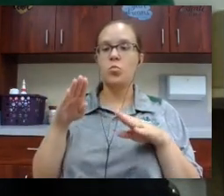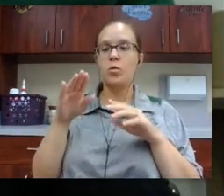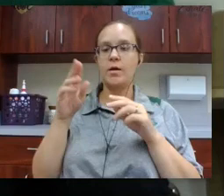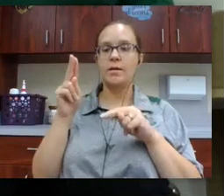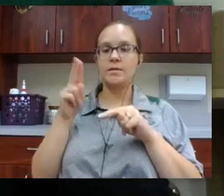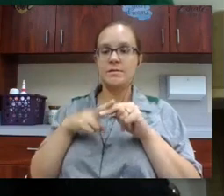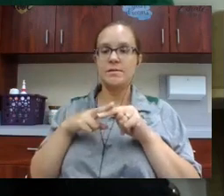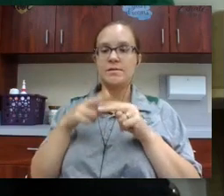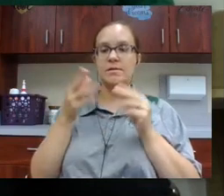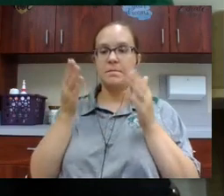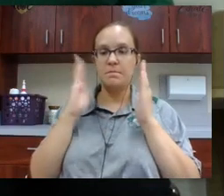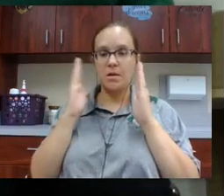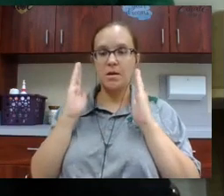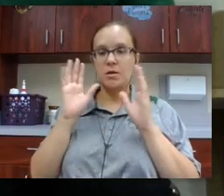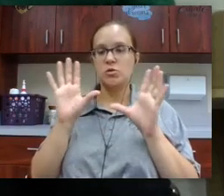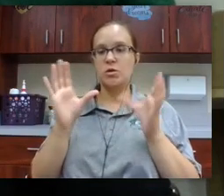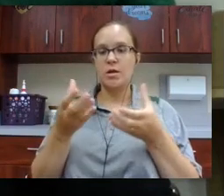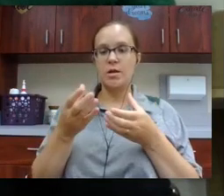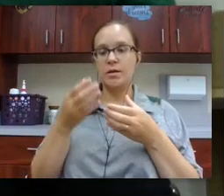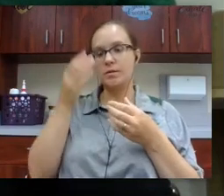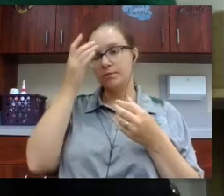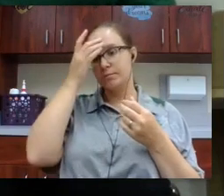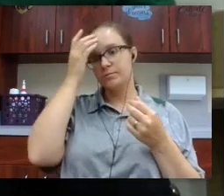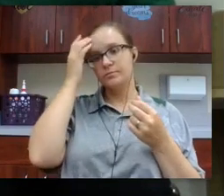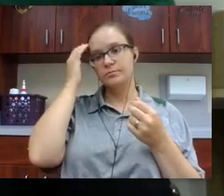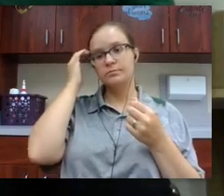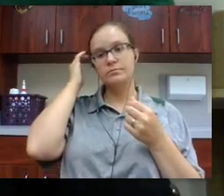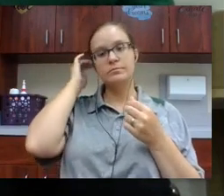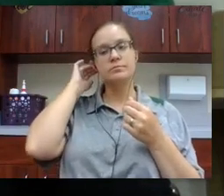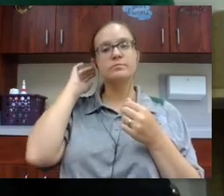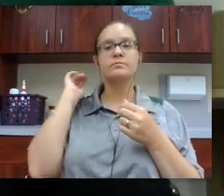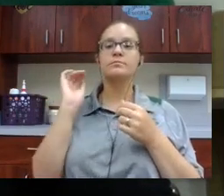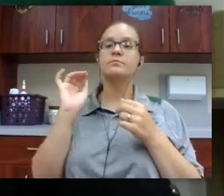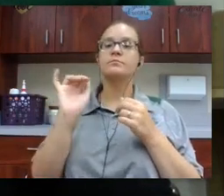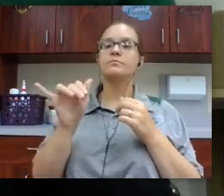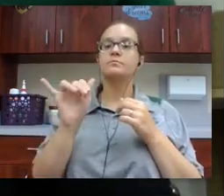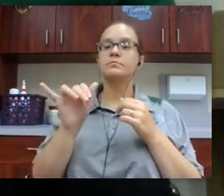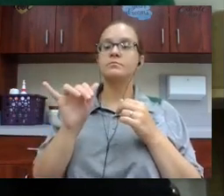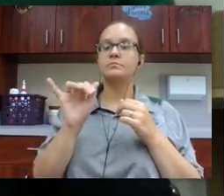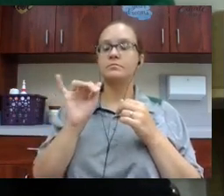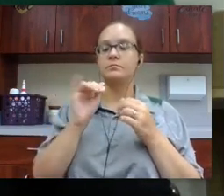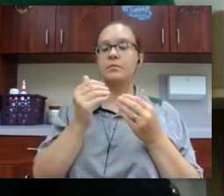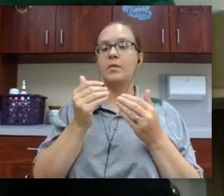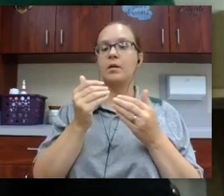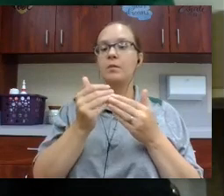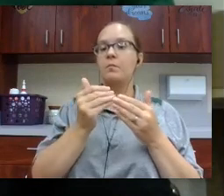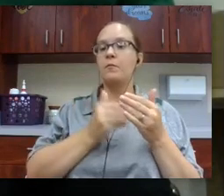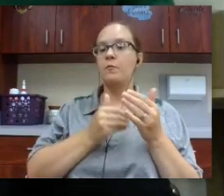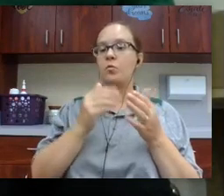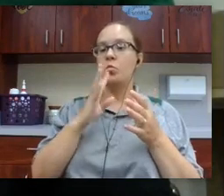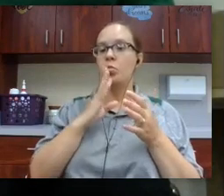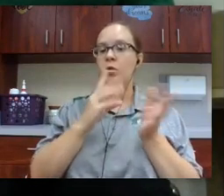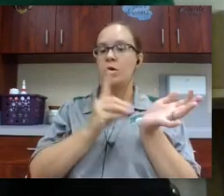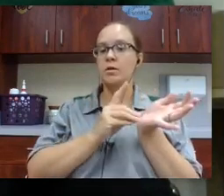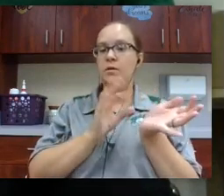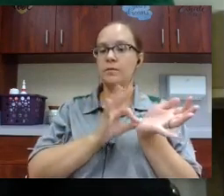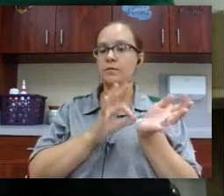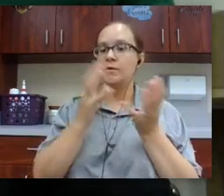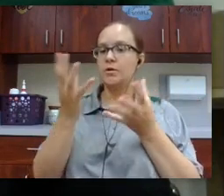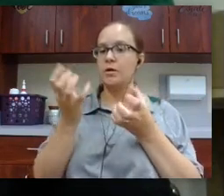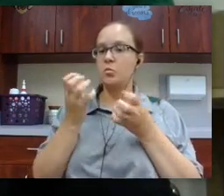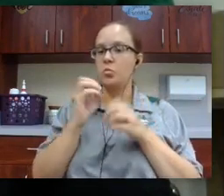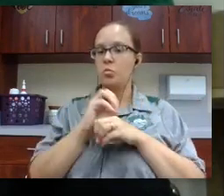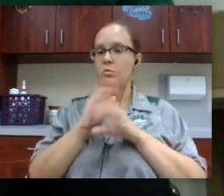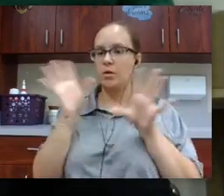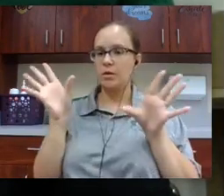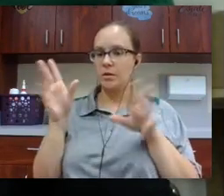your class while it's in progress. All right, and just before we go on to Dr. Fitzpatrick, let me just make a